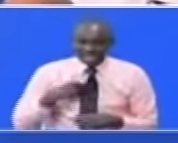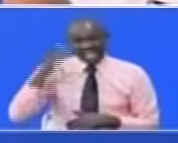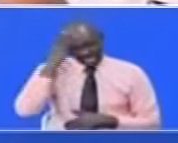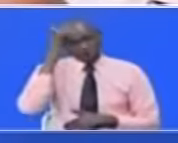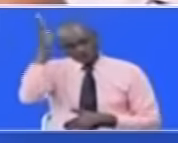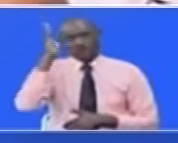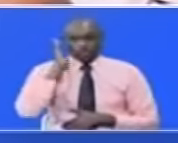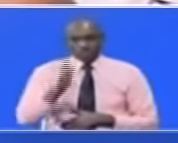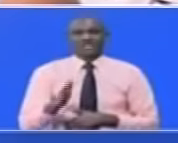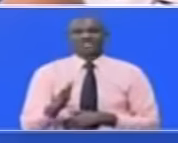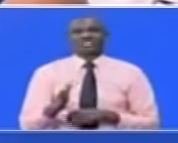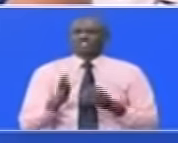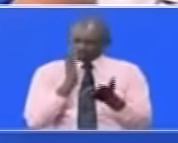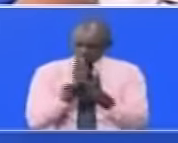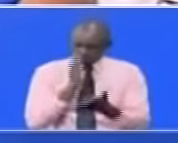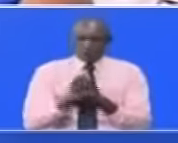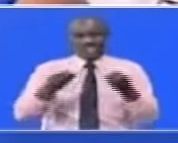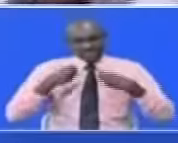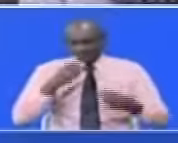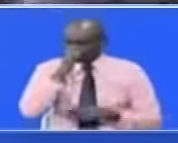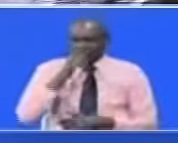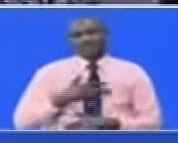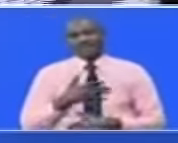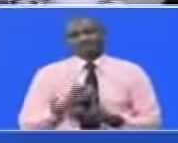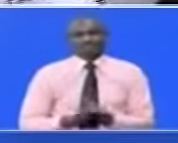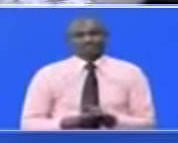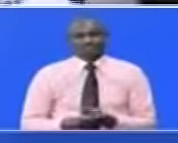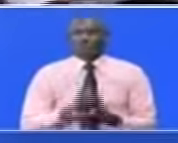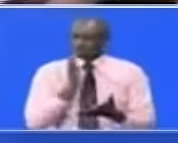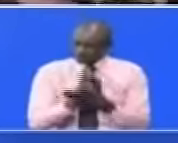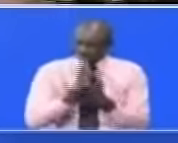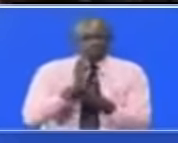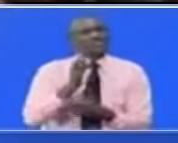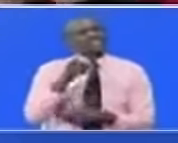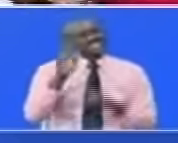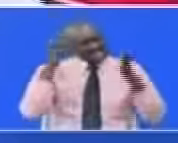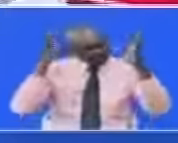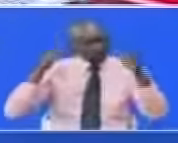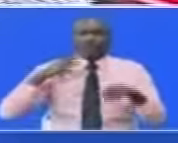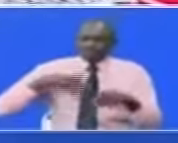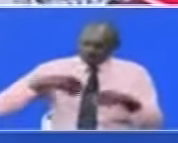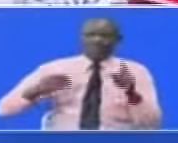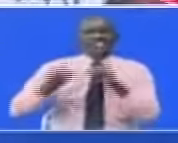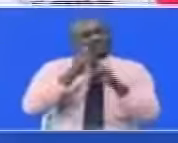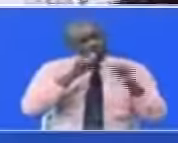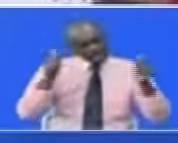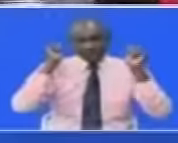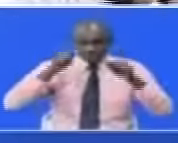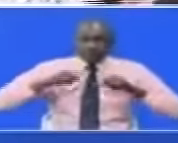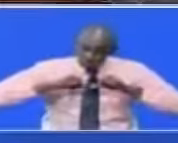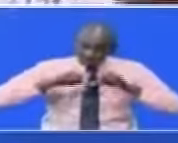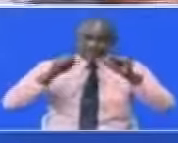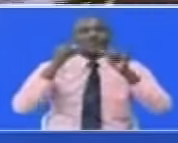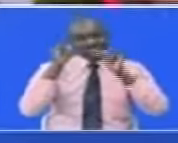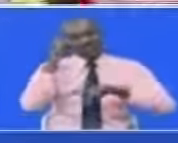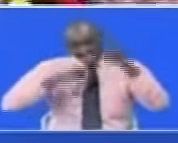God will surely grant me the wish I had. No doubt the celebration for those who have done well will carry on well into the